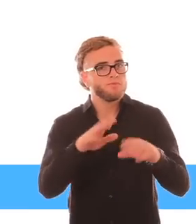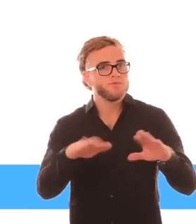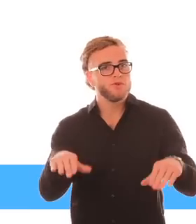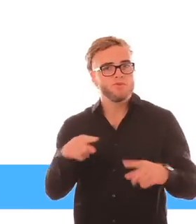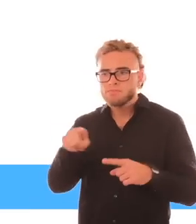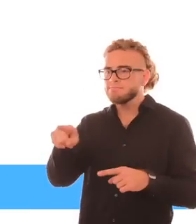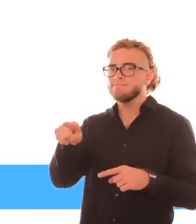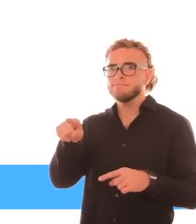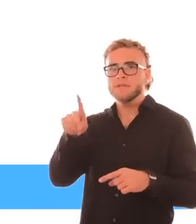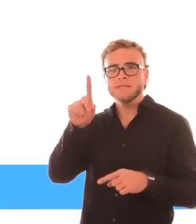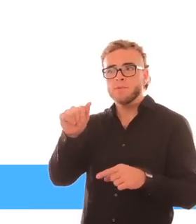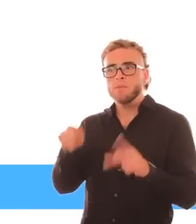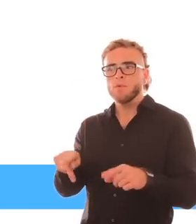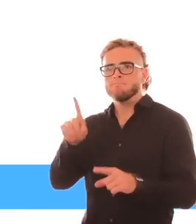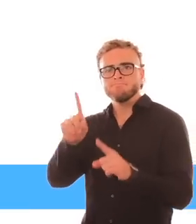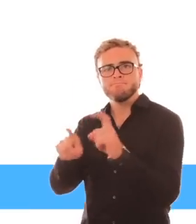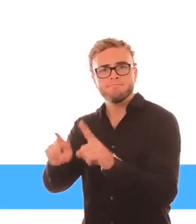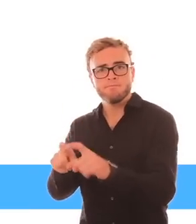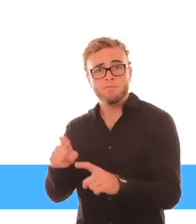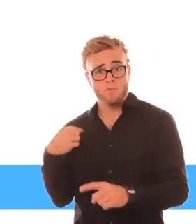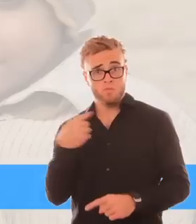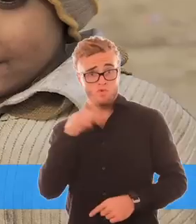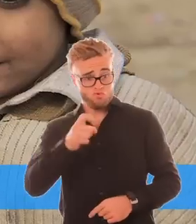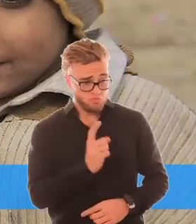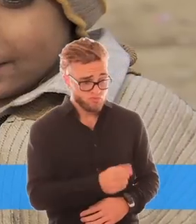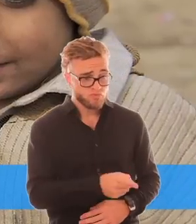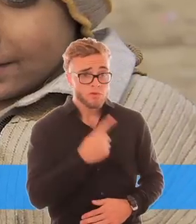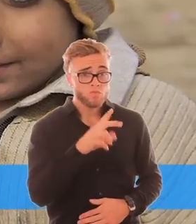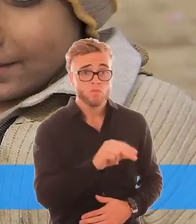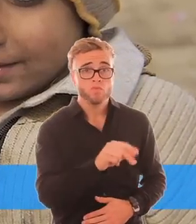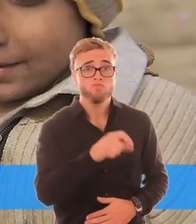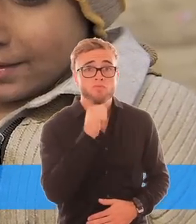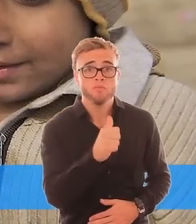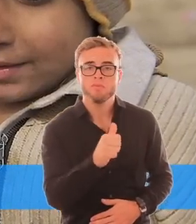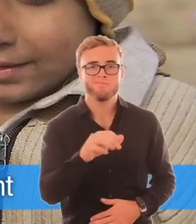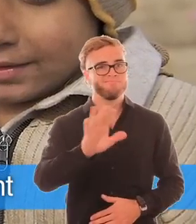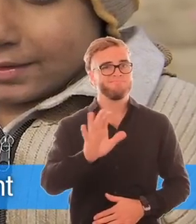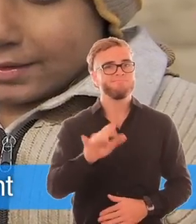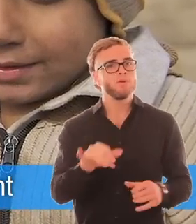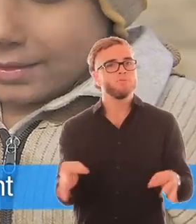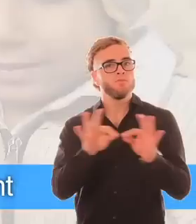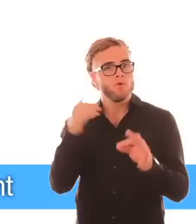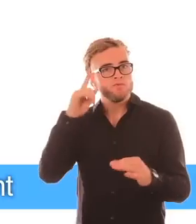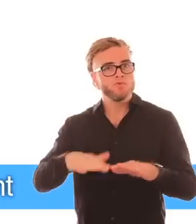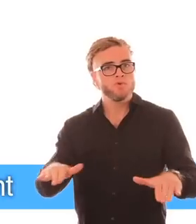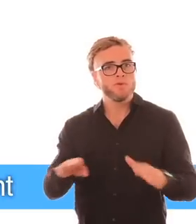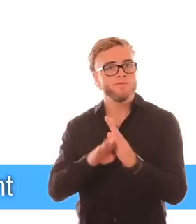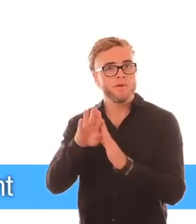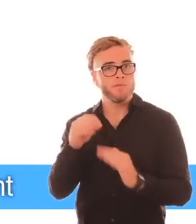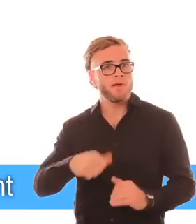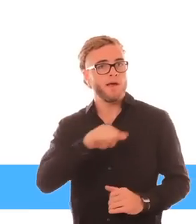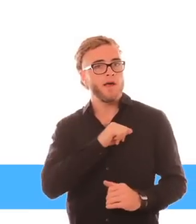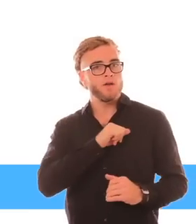to ask questions of a person with a disability, and we shouldn't tell them not to. Child who is blind and her friend. It's an important point for child development